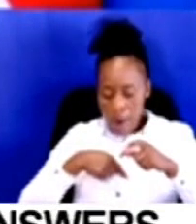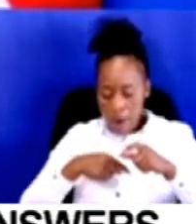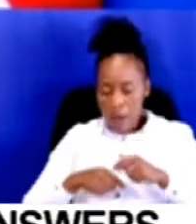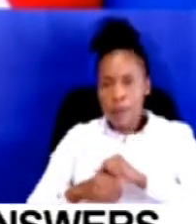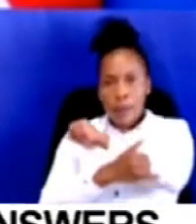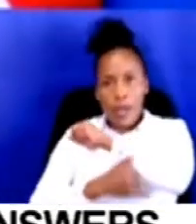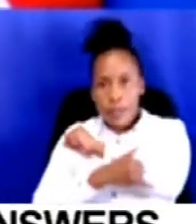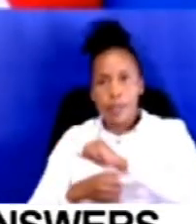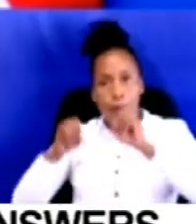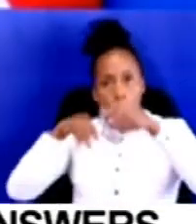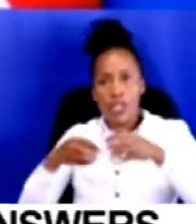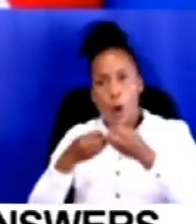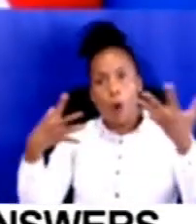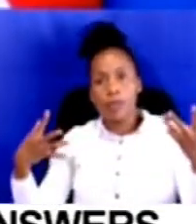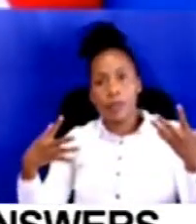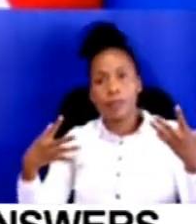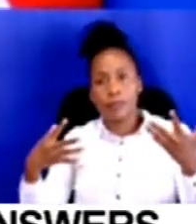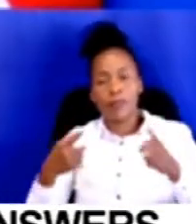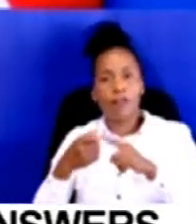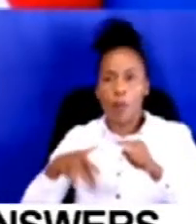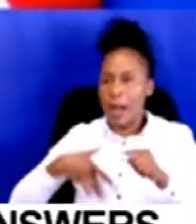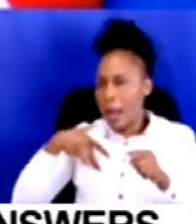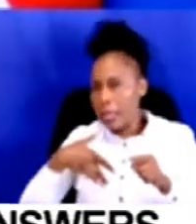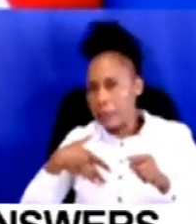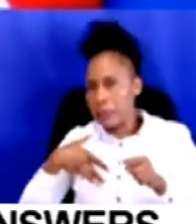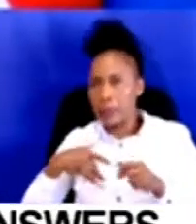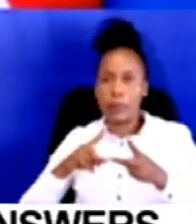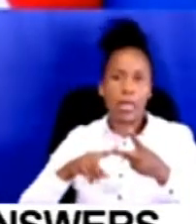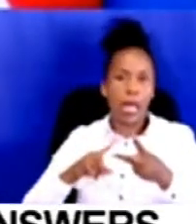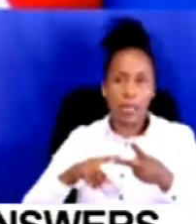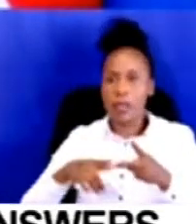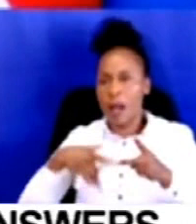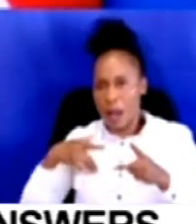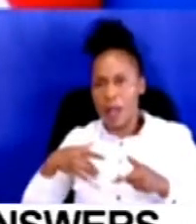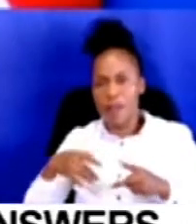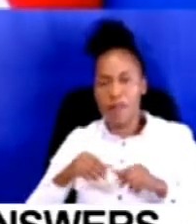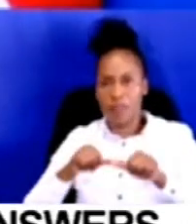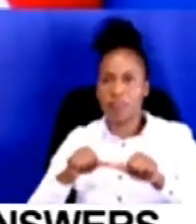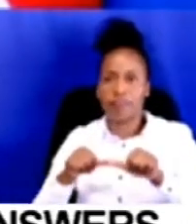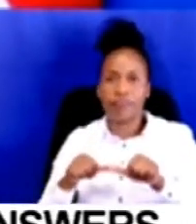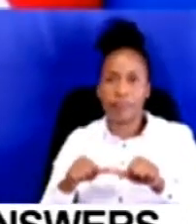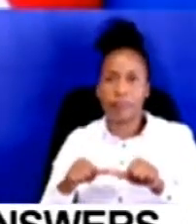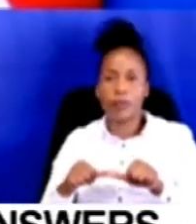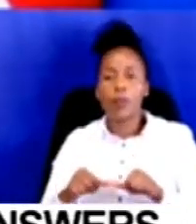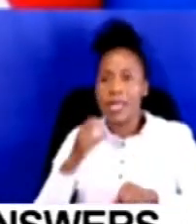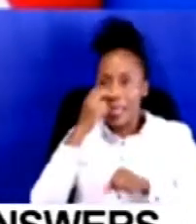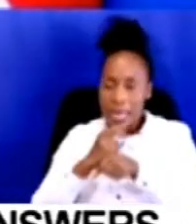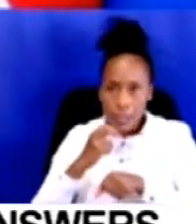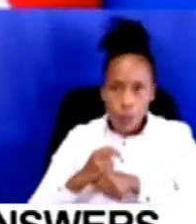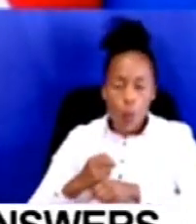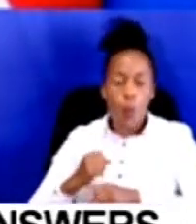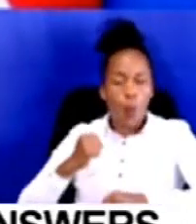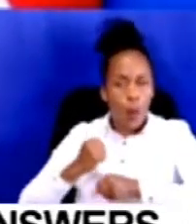of livelihoods, in terms of life. So we should shoulder on,